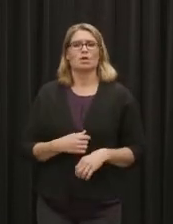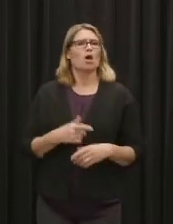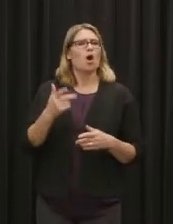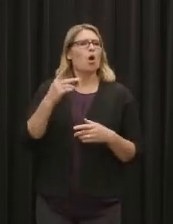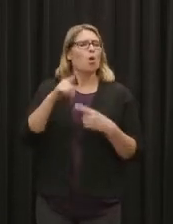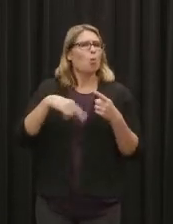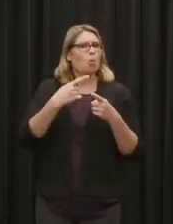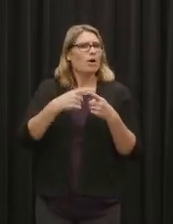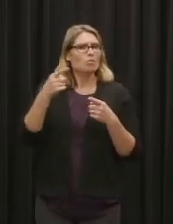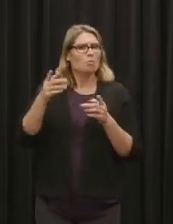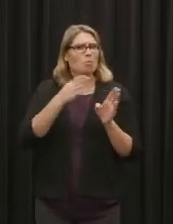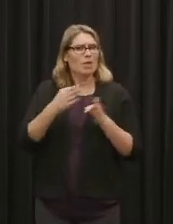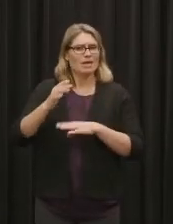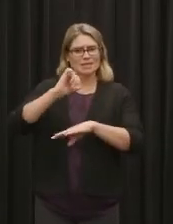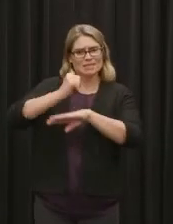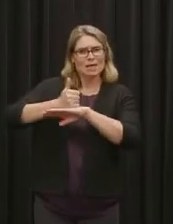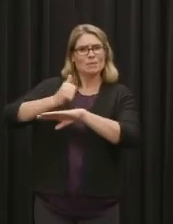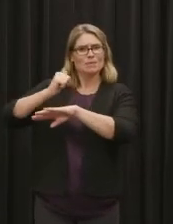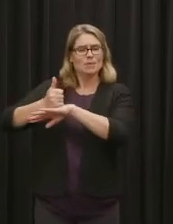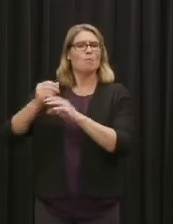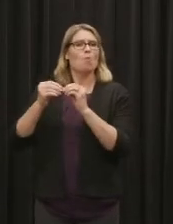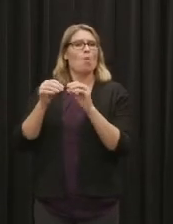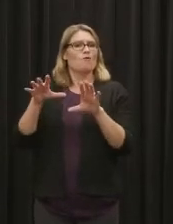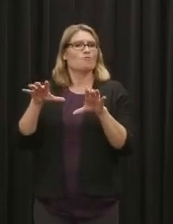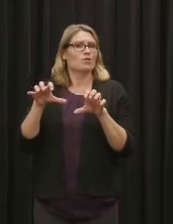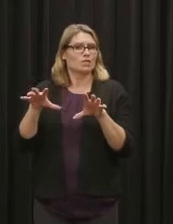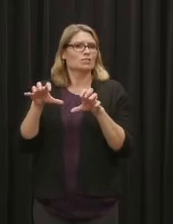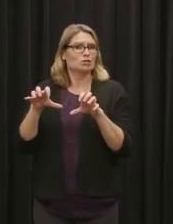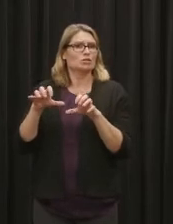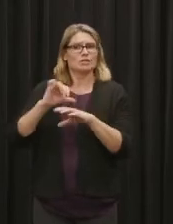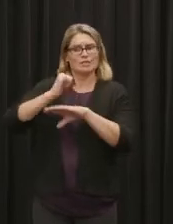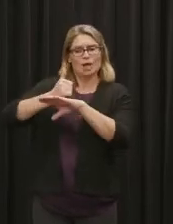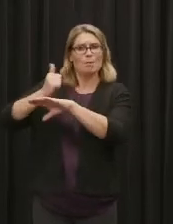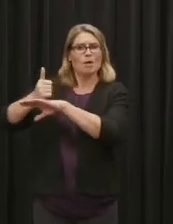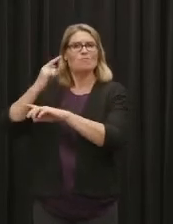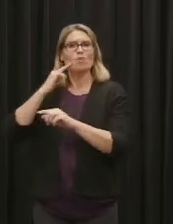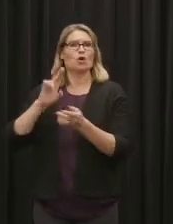more freezers to be able to reach more nursing home residents?